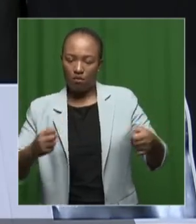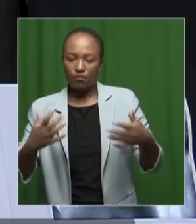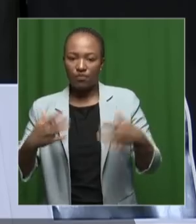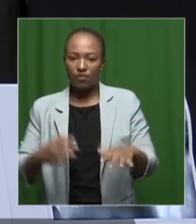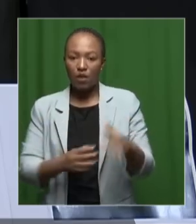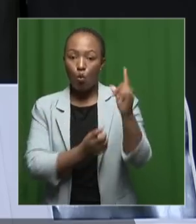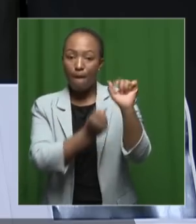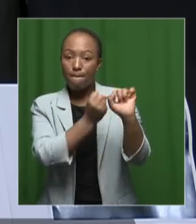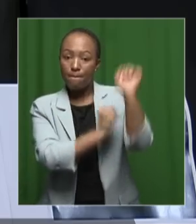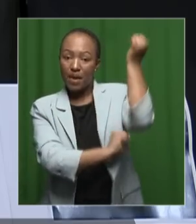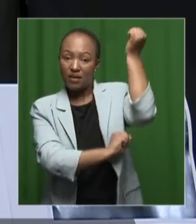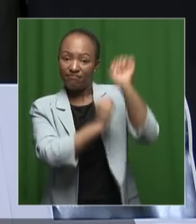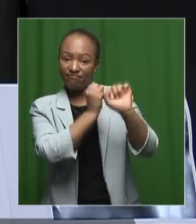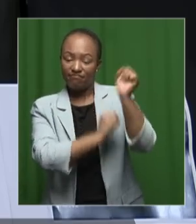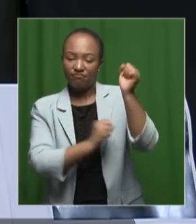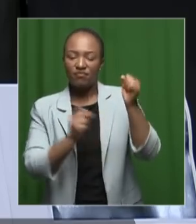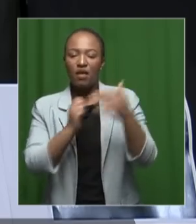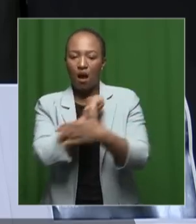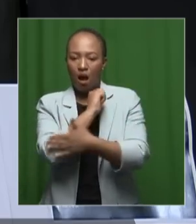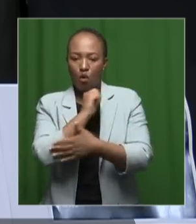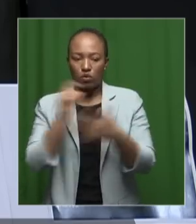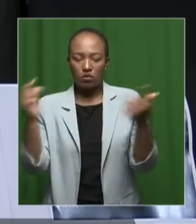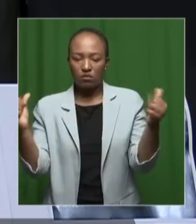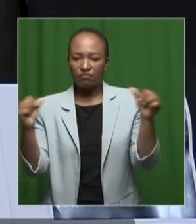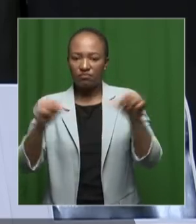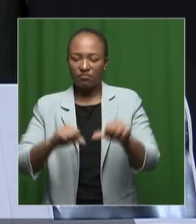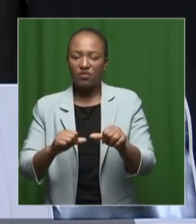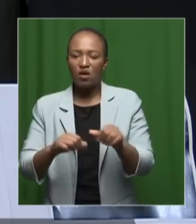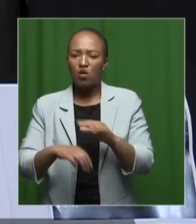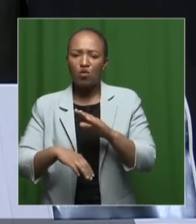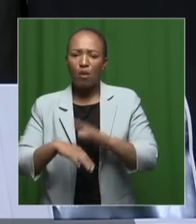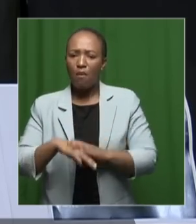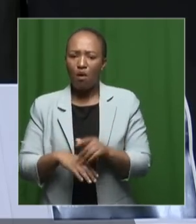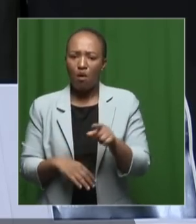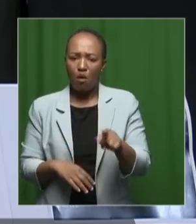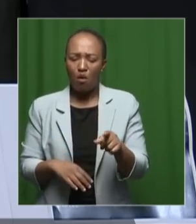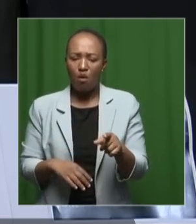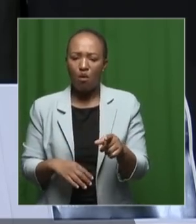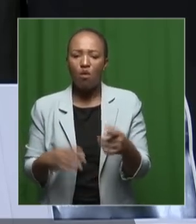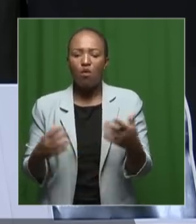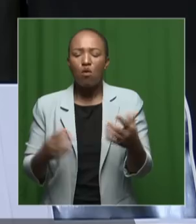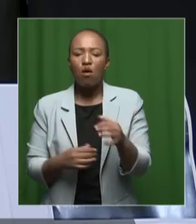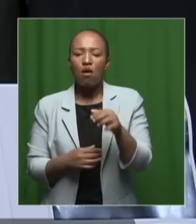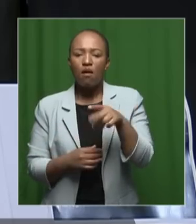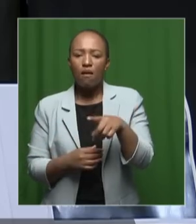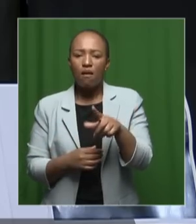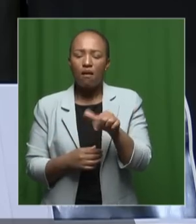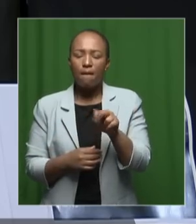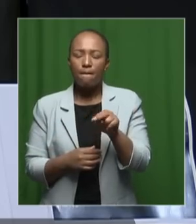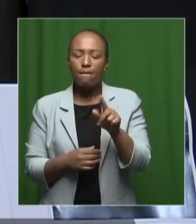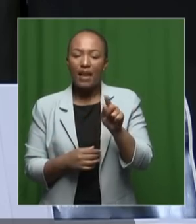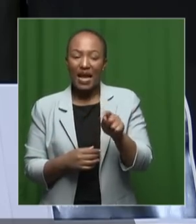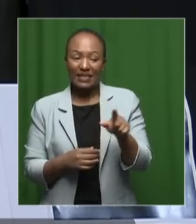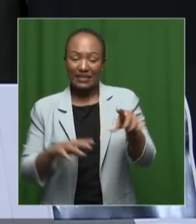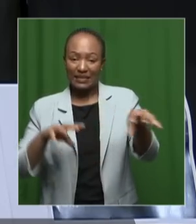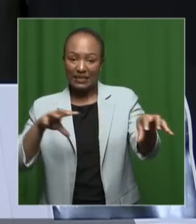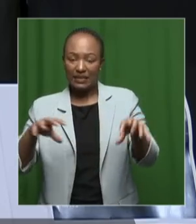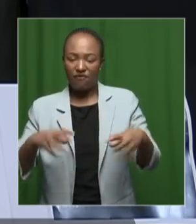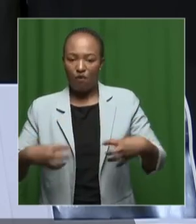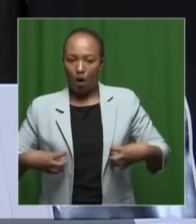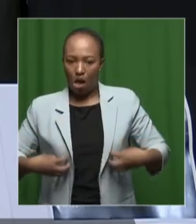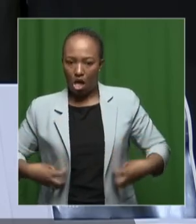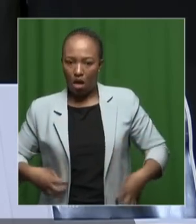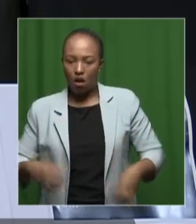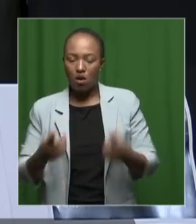back into the country. We're not going to have assembly plants anymore. Or we'll have assembly plants, but over and above assembly plants, we'll